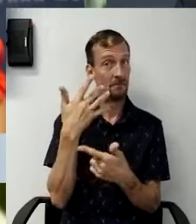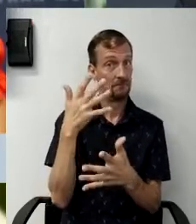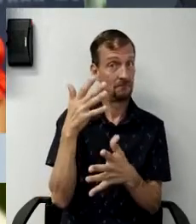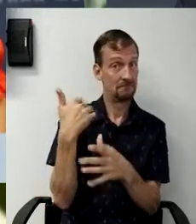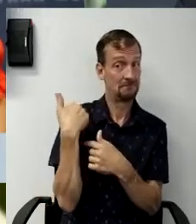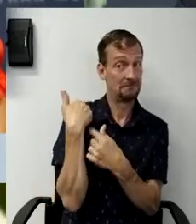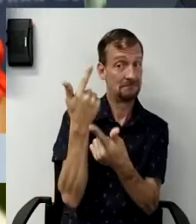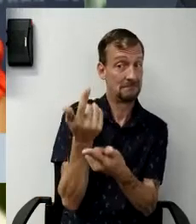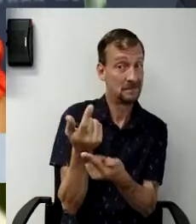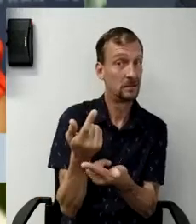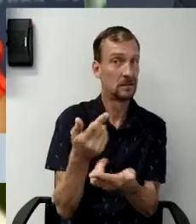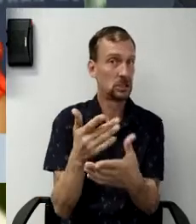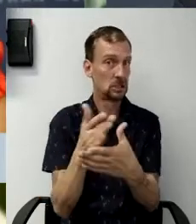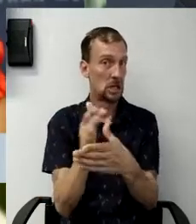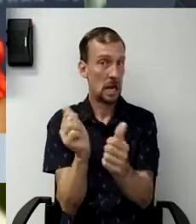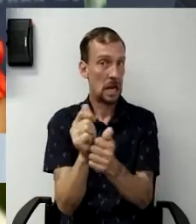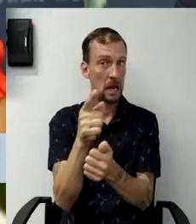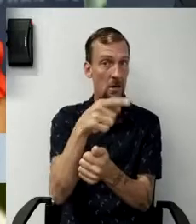the last few weeks, is that